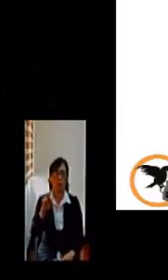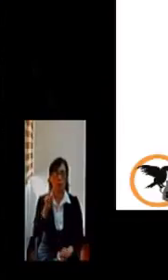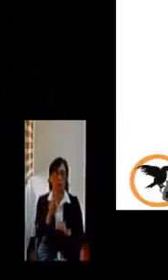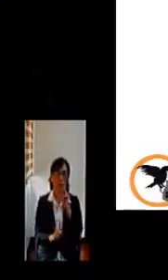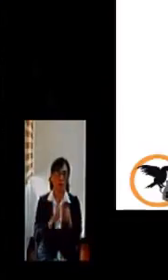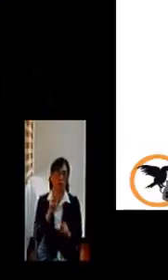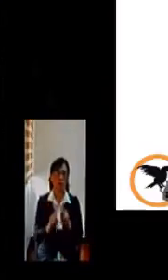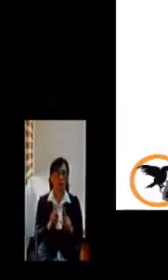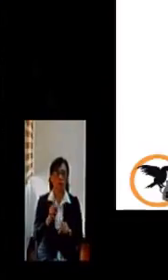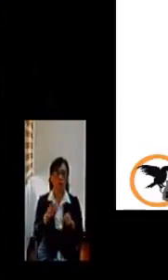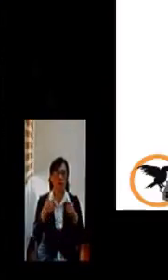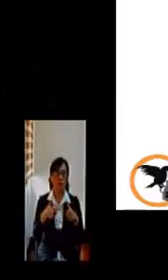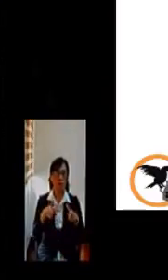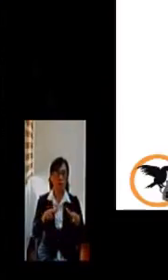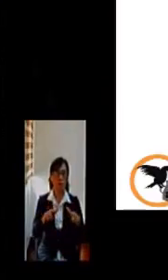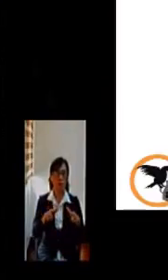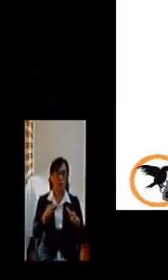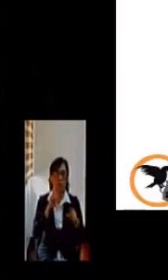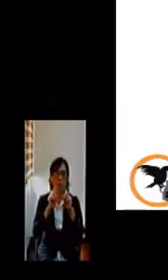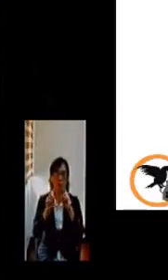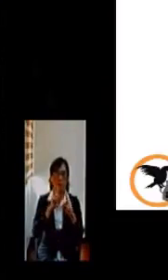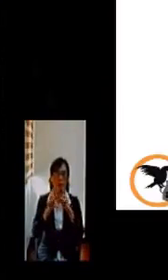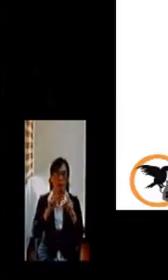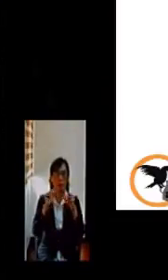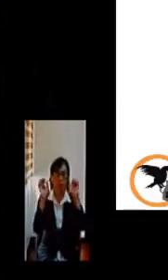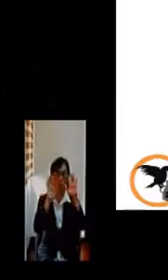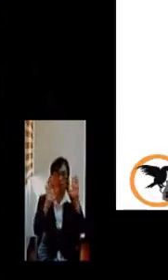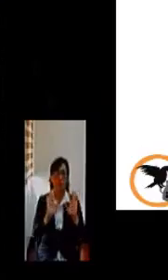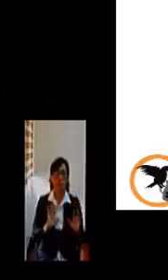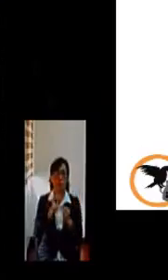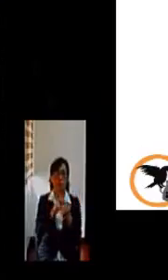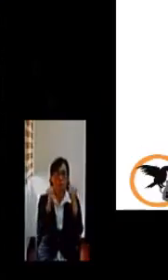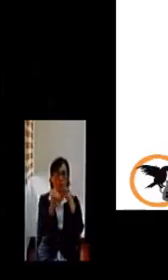Now let me talk about climate change for a bit.